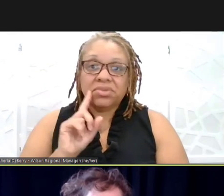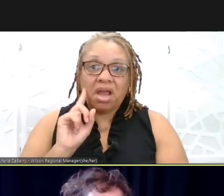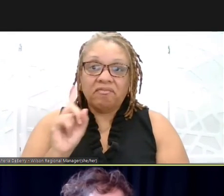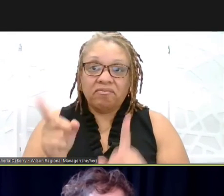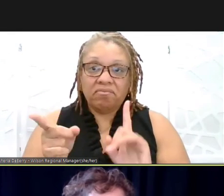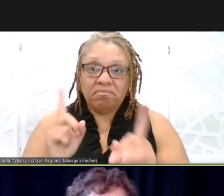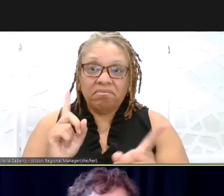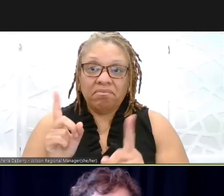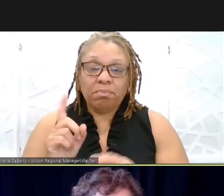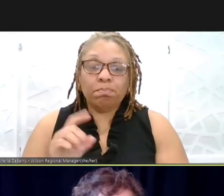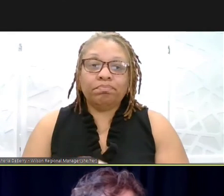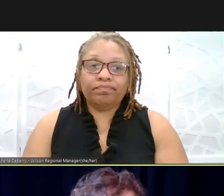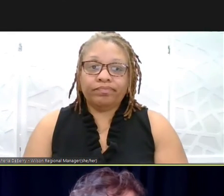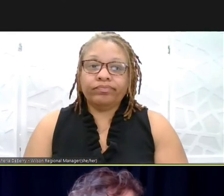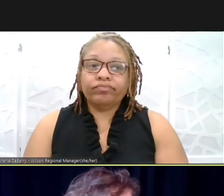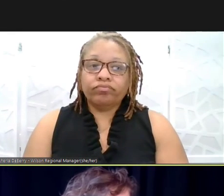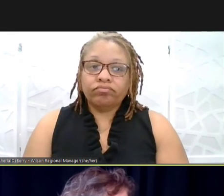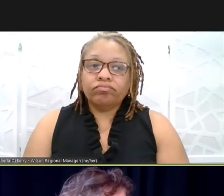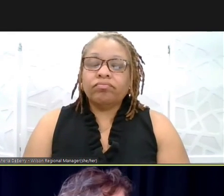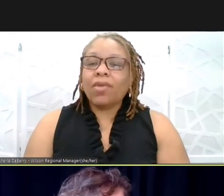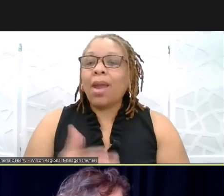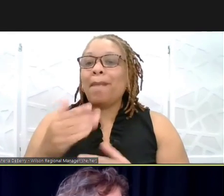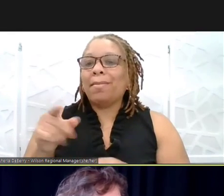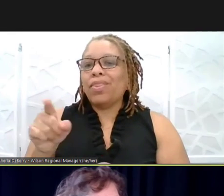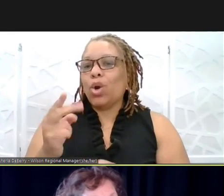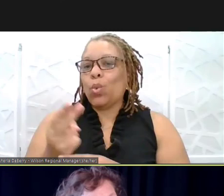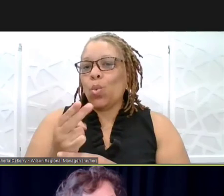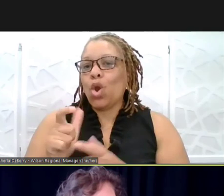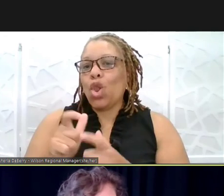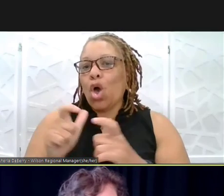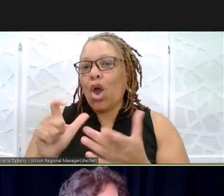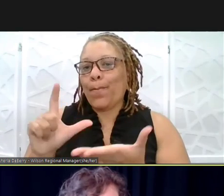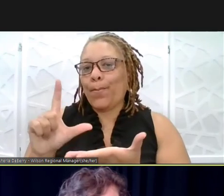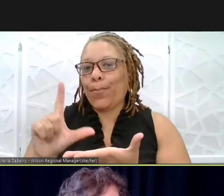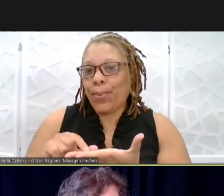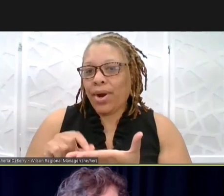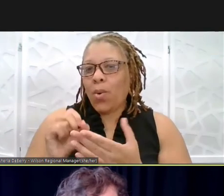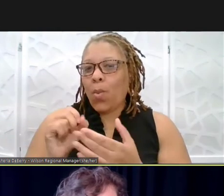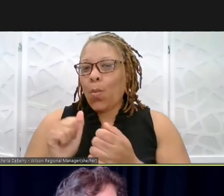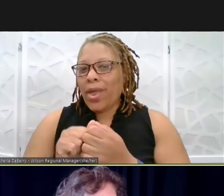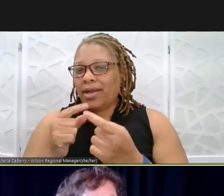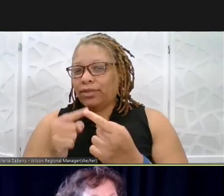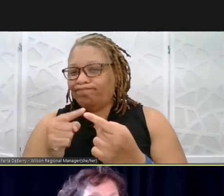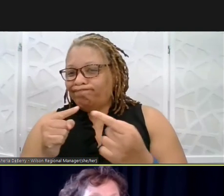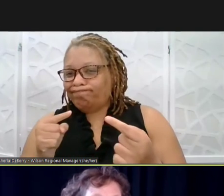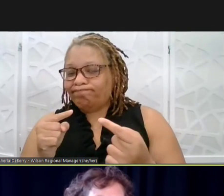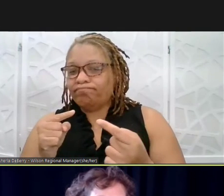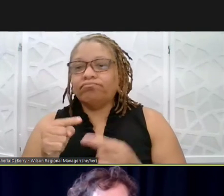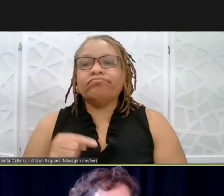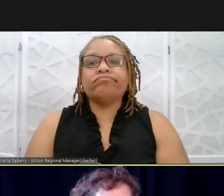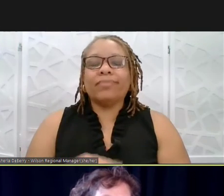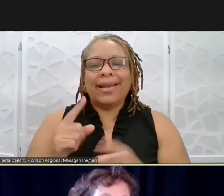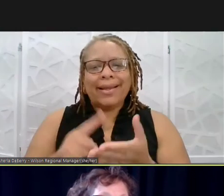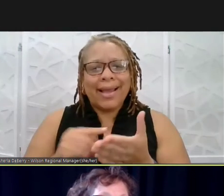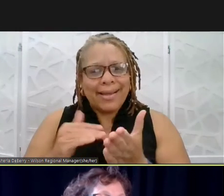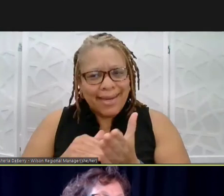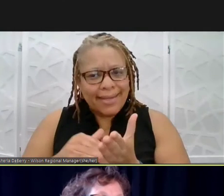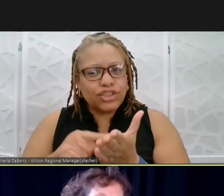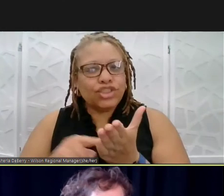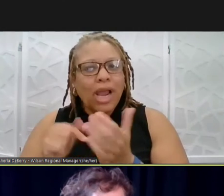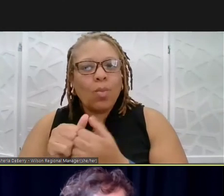Some deafblind people might use hearing aids or they might not. It really depends on the person. Some deafblind